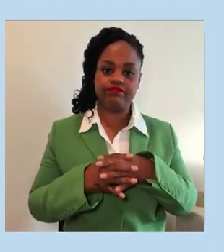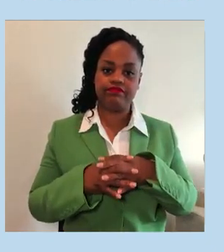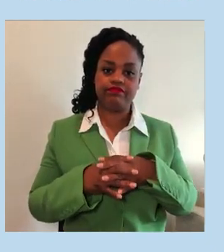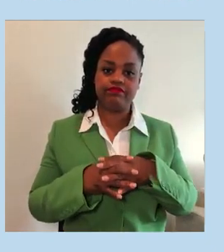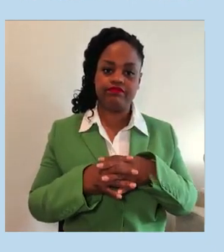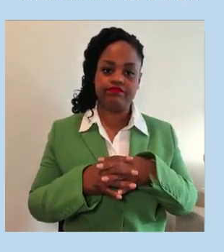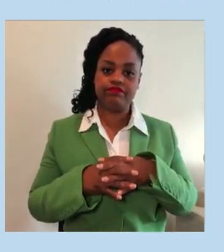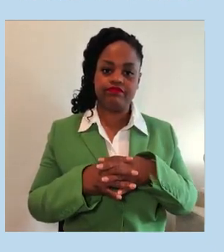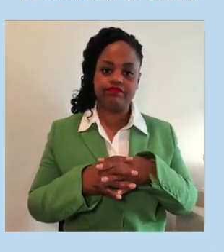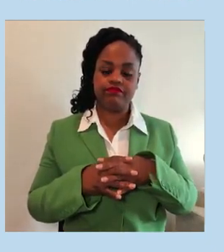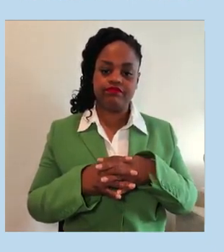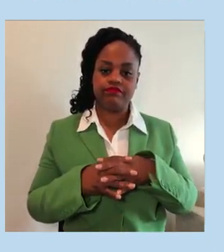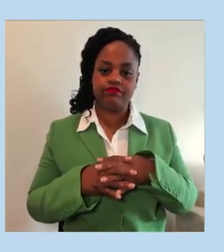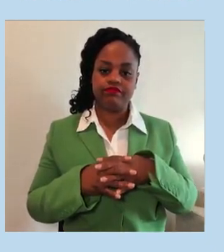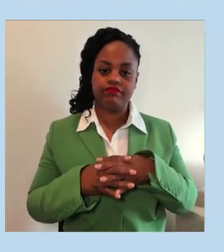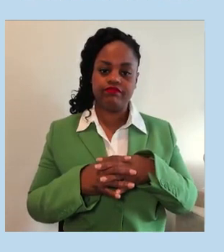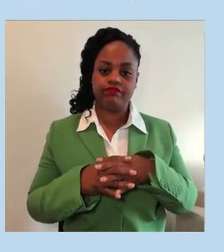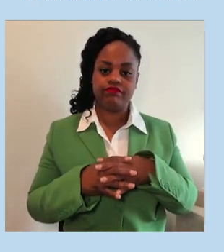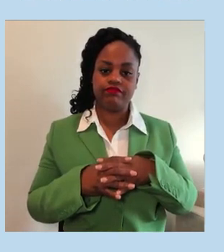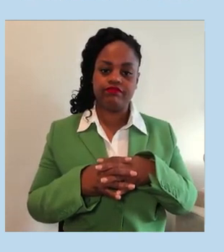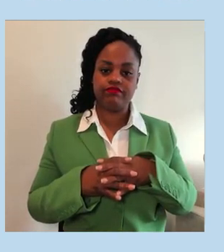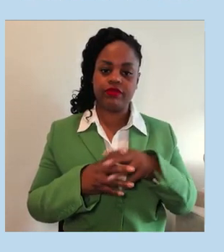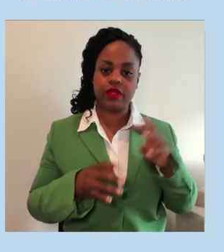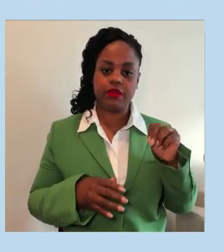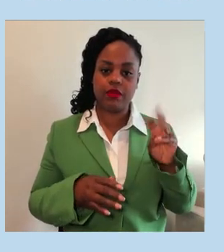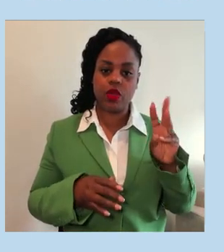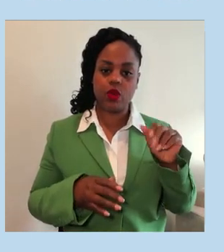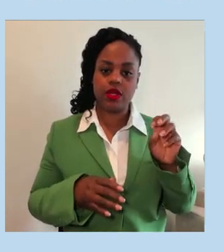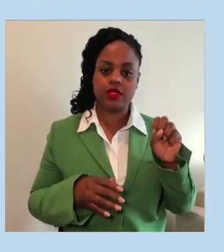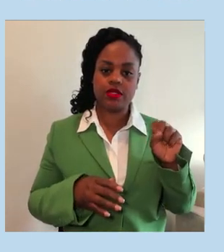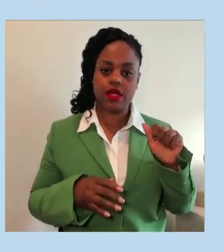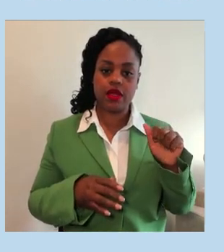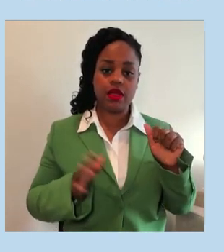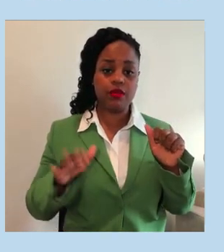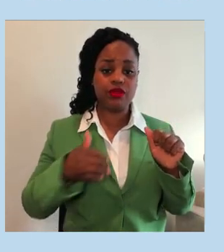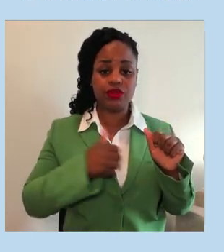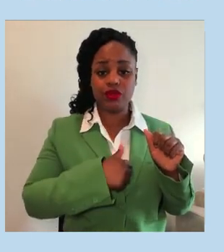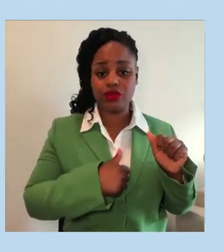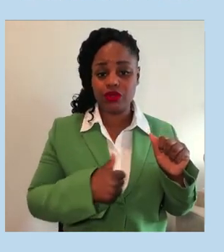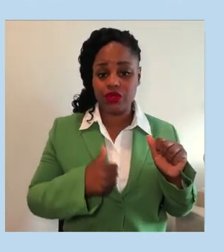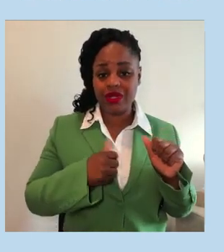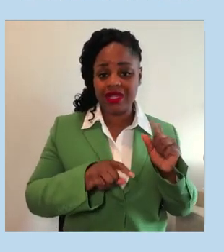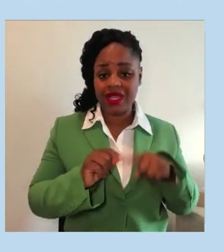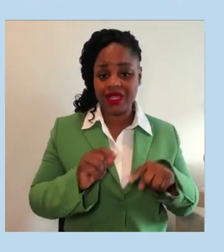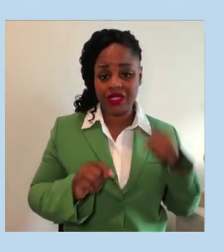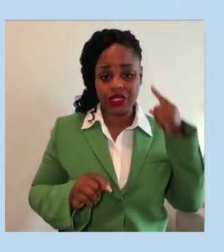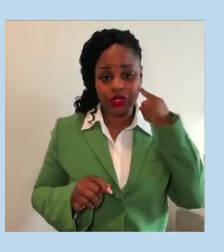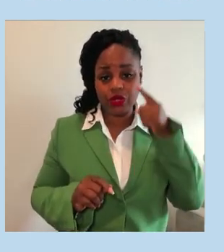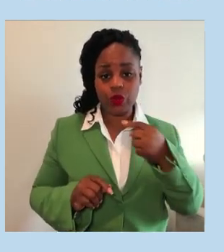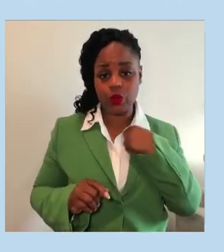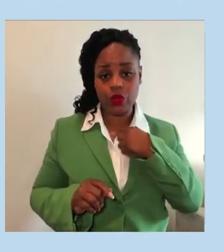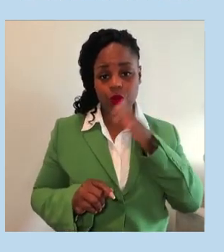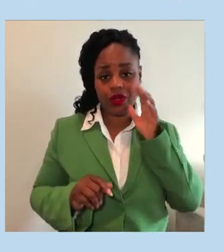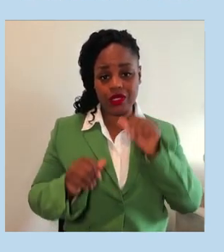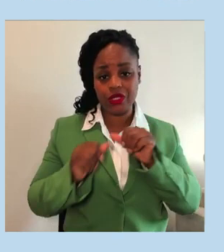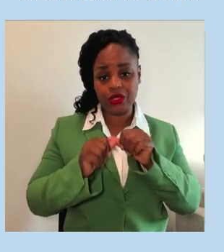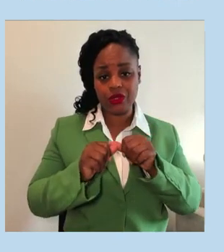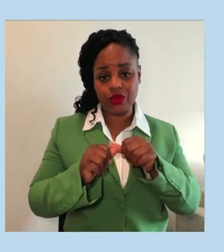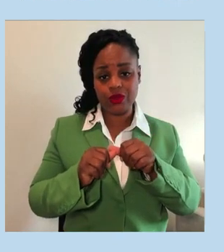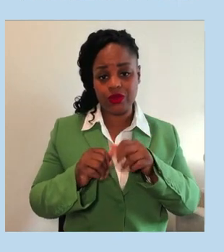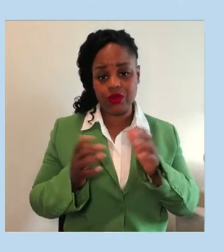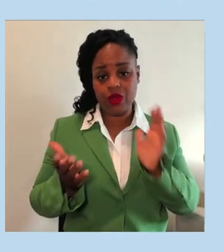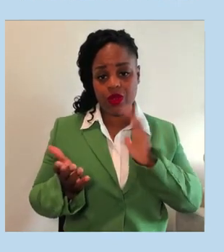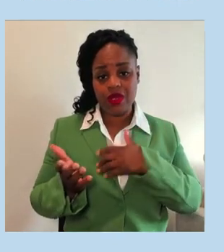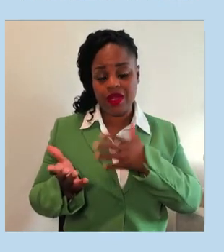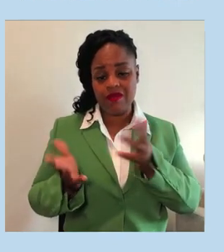Mwanza, I'm so sorry, but we can't hear you. So we're gonna continue this conversation another time, and we are going to make sure